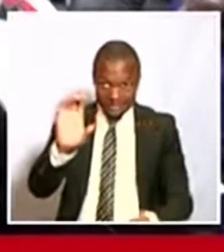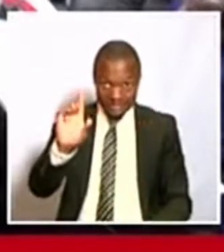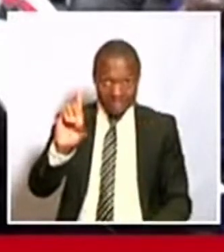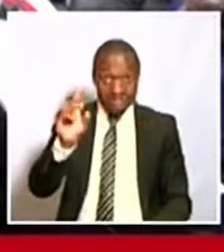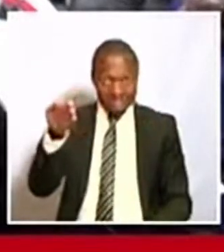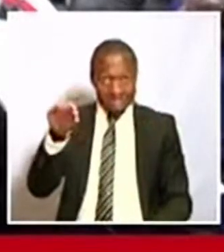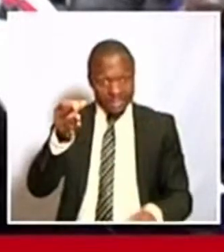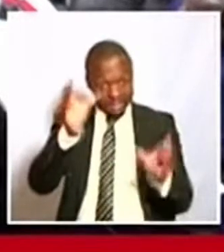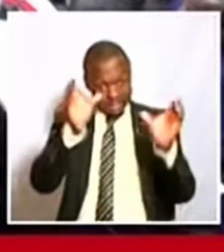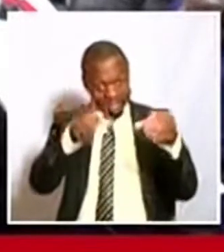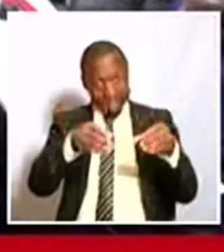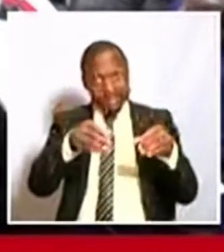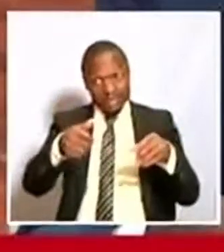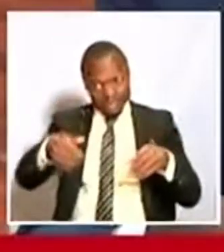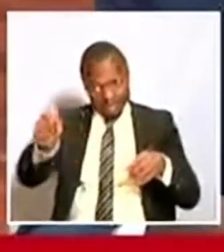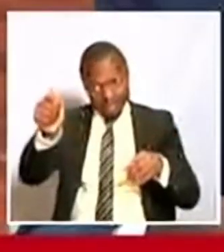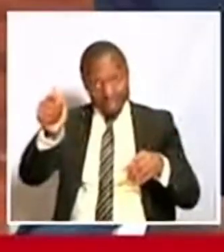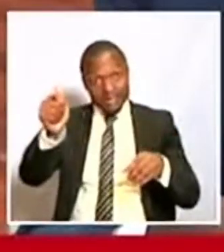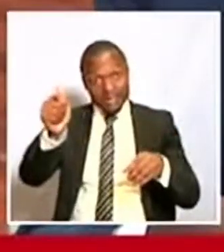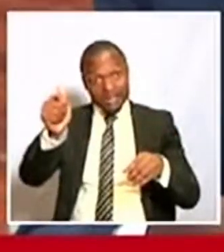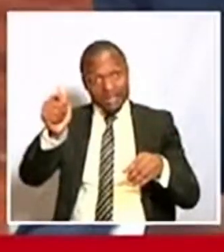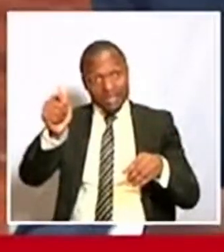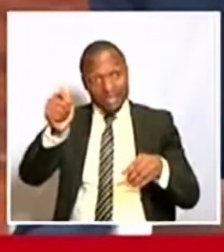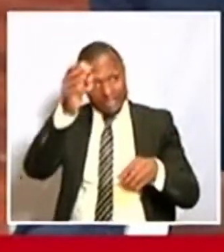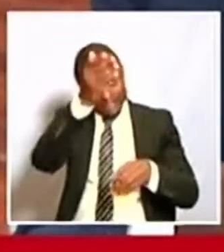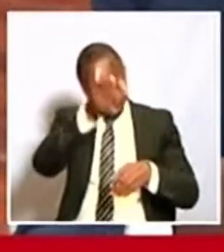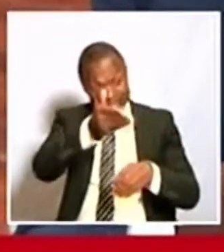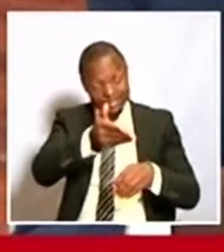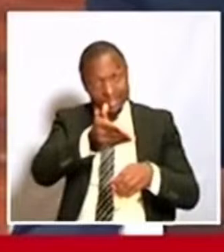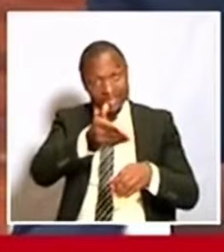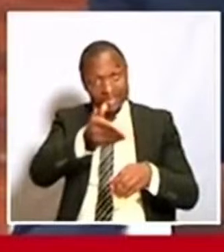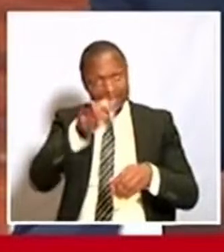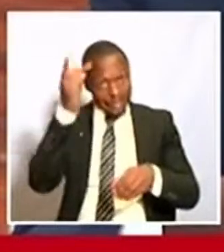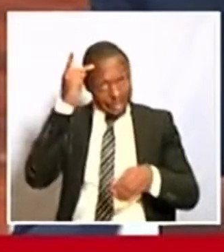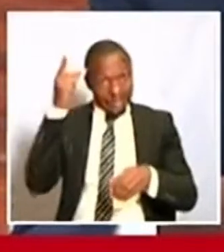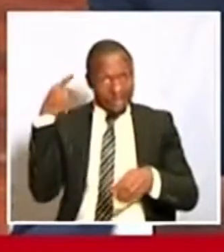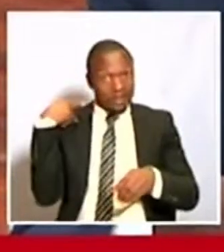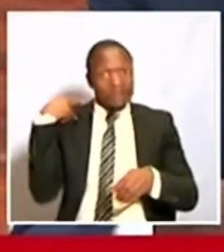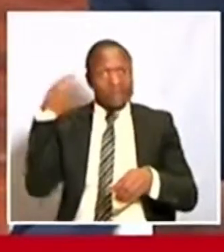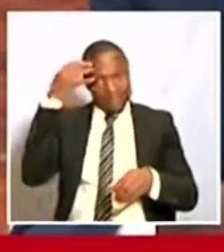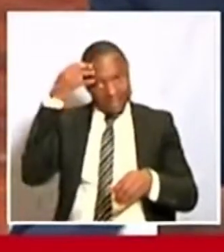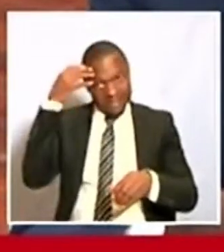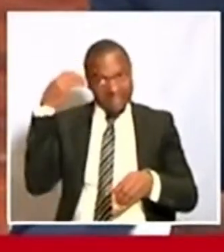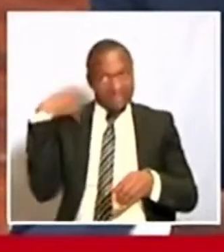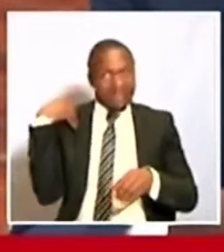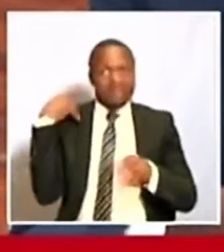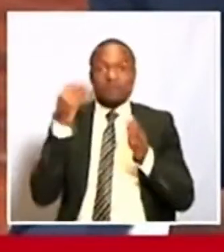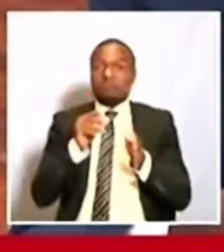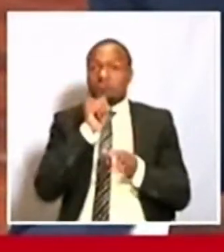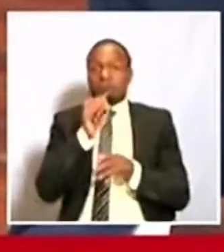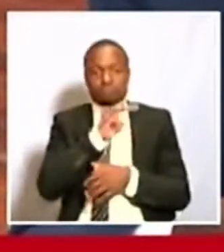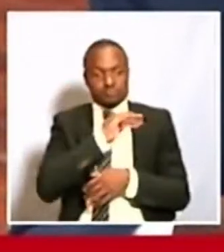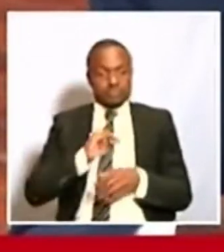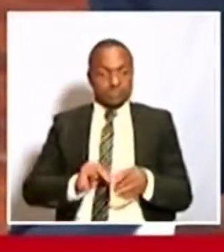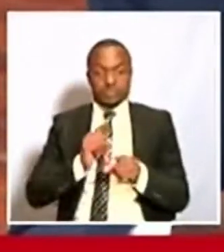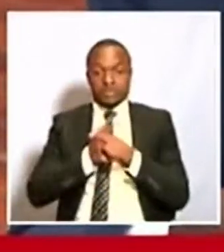I can sit there as a principal officer, but I'm not a member. I'm just invited. I don't have the power to